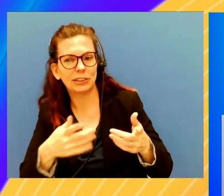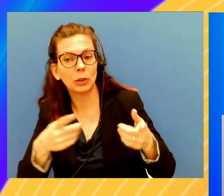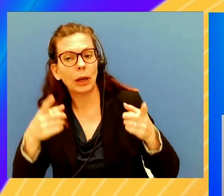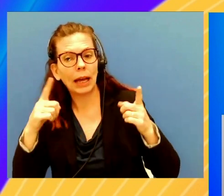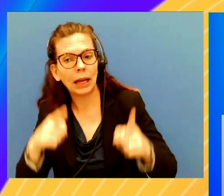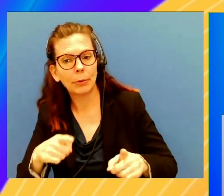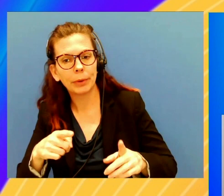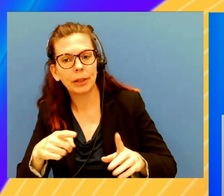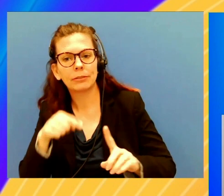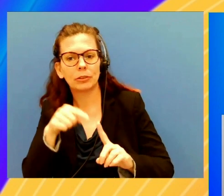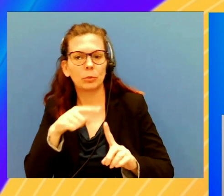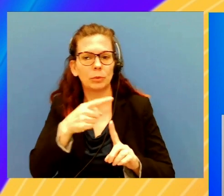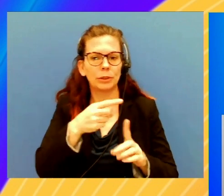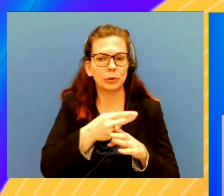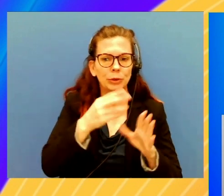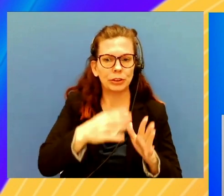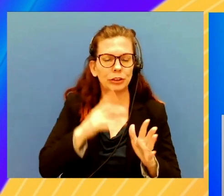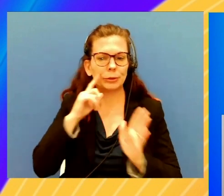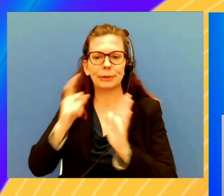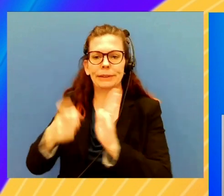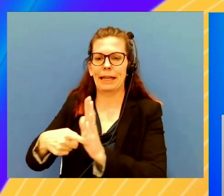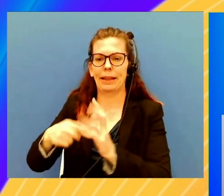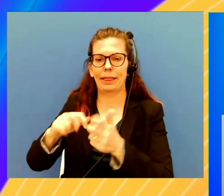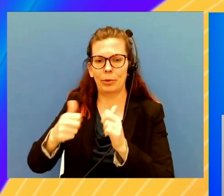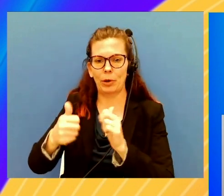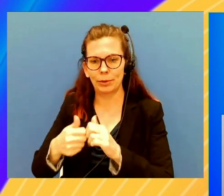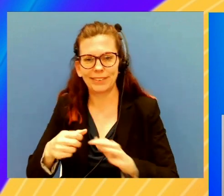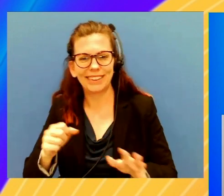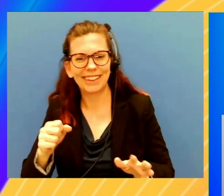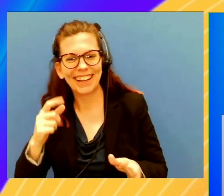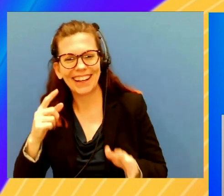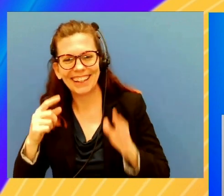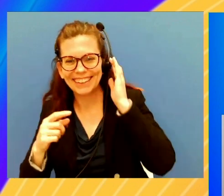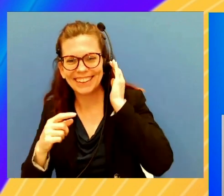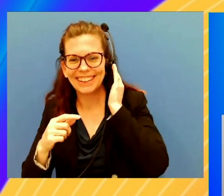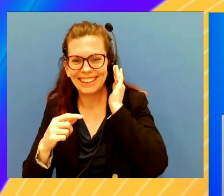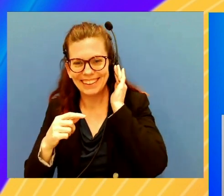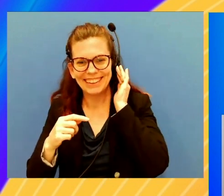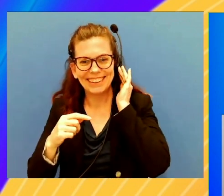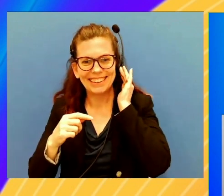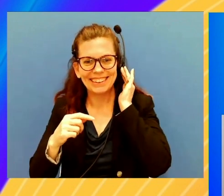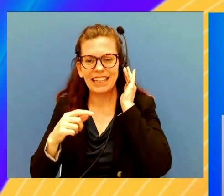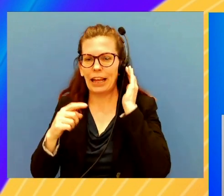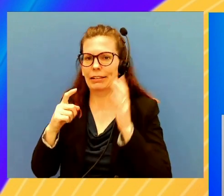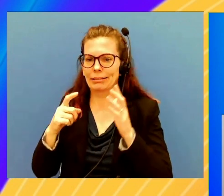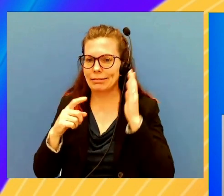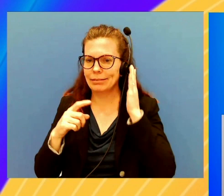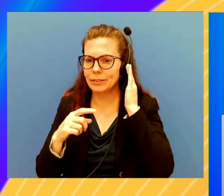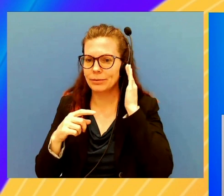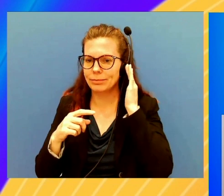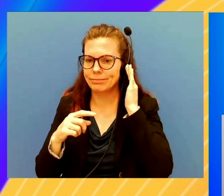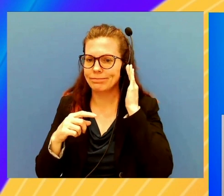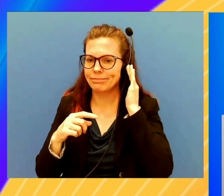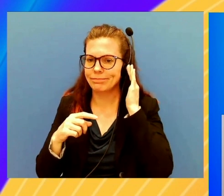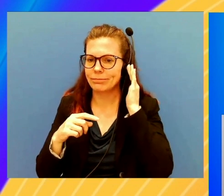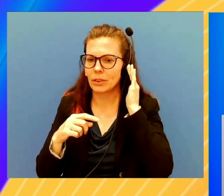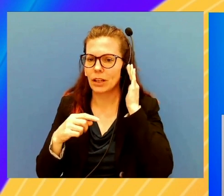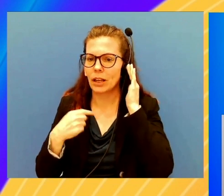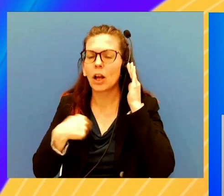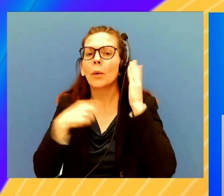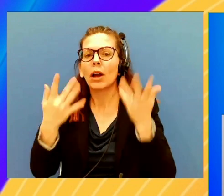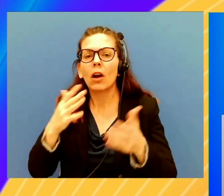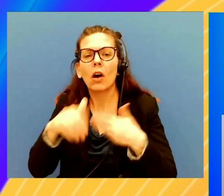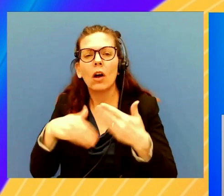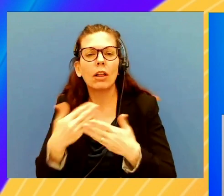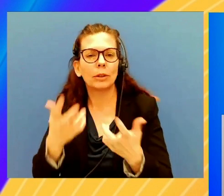to detect a problem, right? I believe they call that Nobody the wants screen that. test. Yeah, right. So we all want to know about